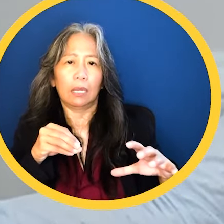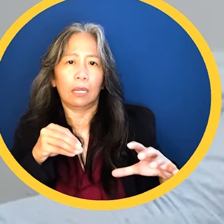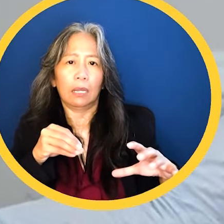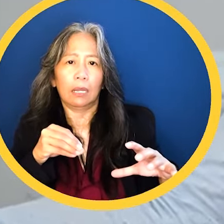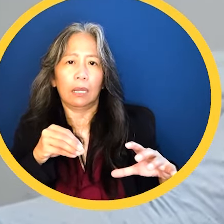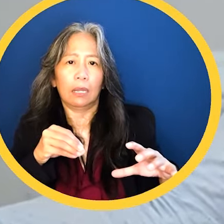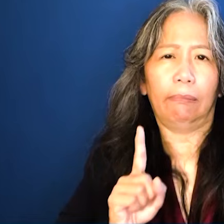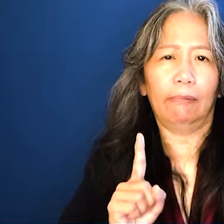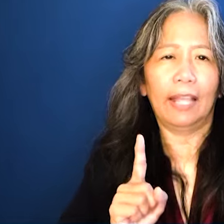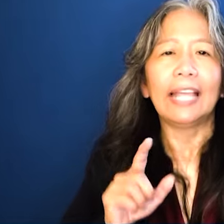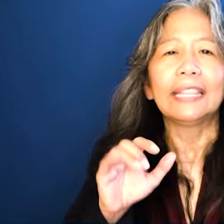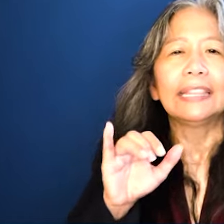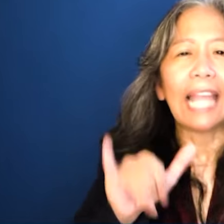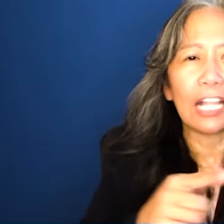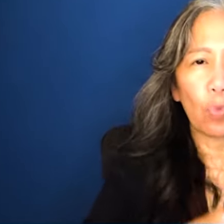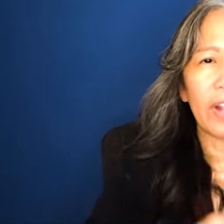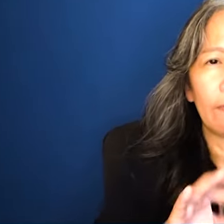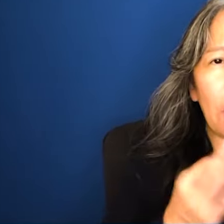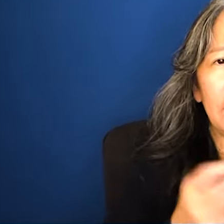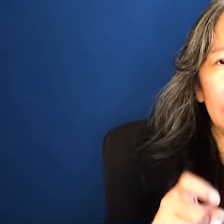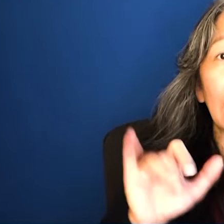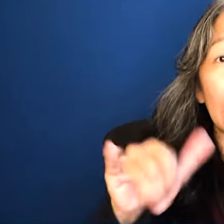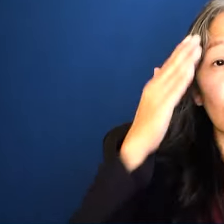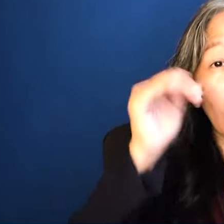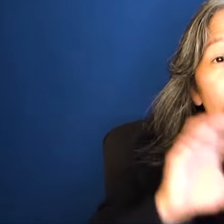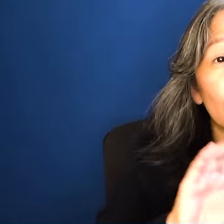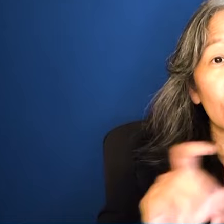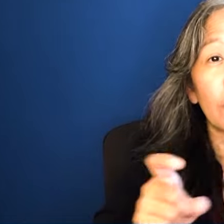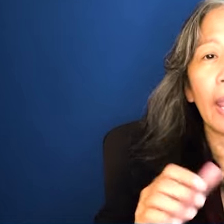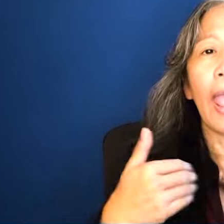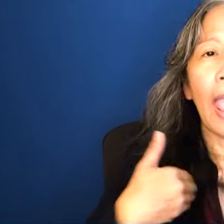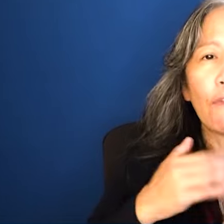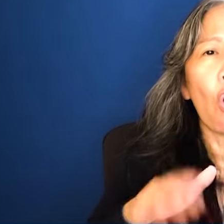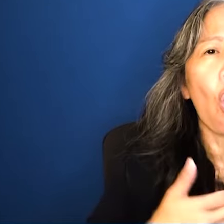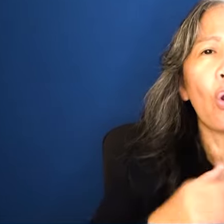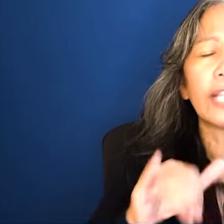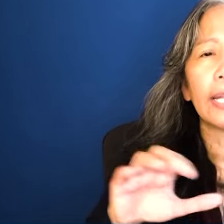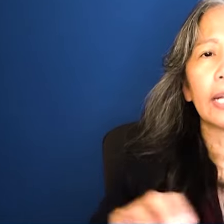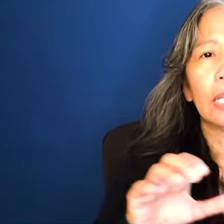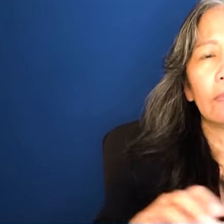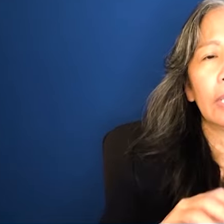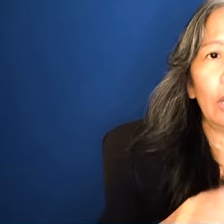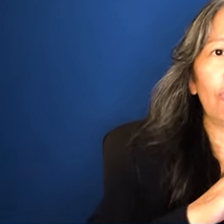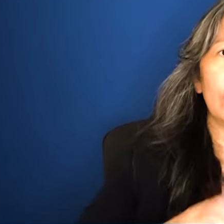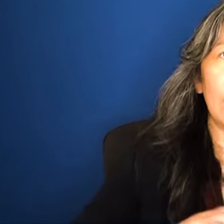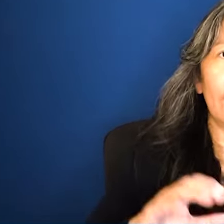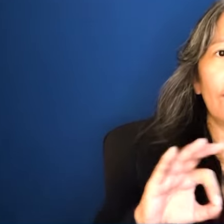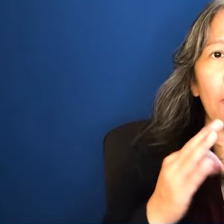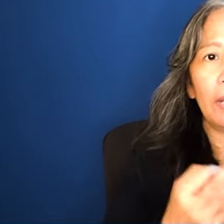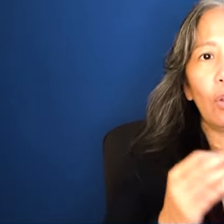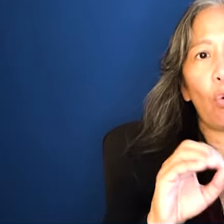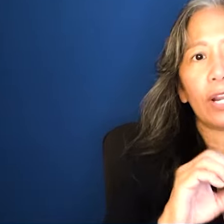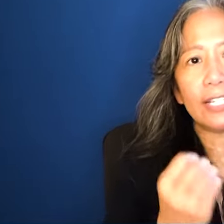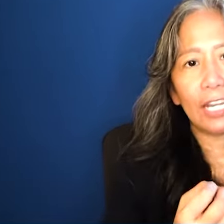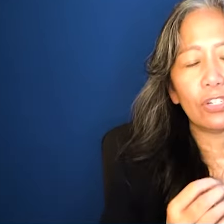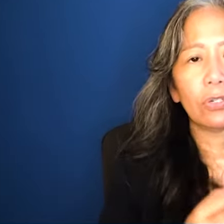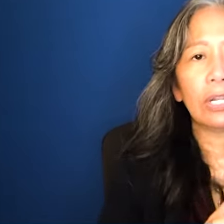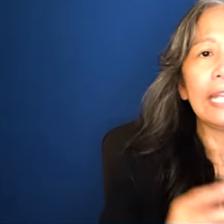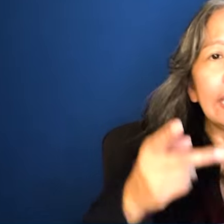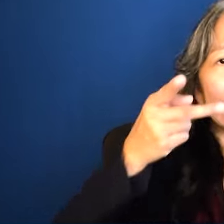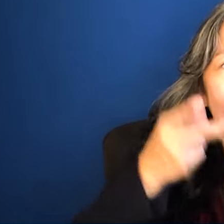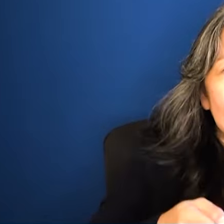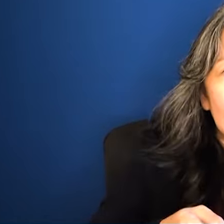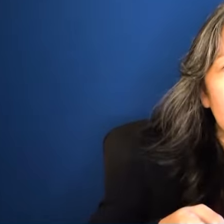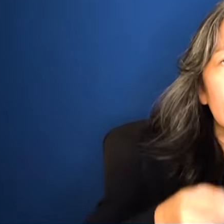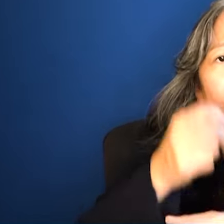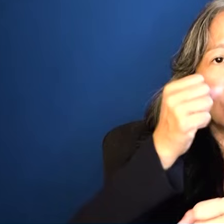of everyone. That's what the families need. And that's why the church administration has all of those activities and the Christian Family Organization. It's